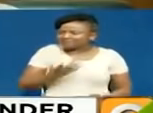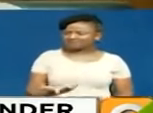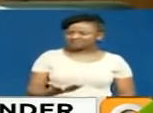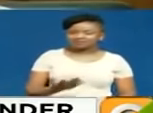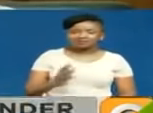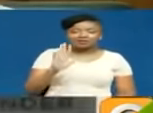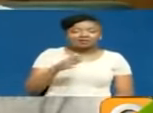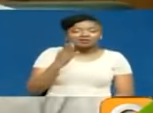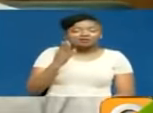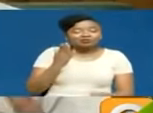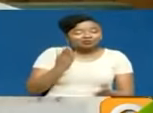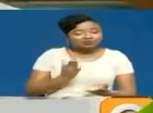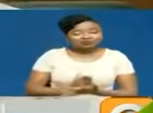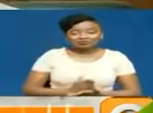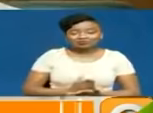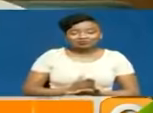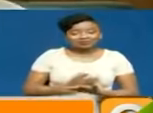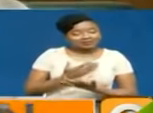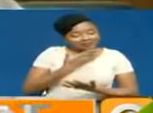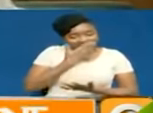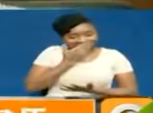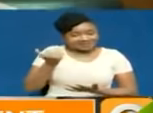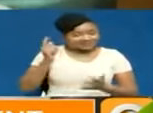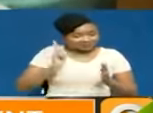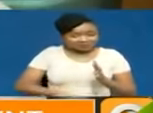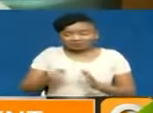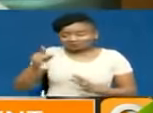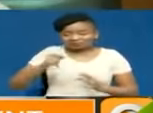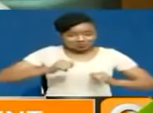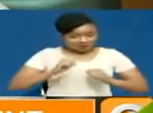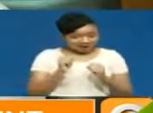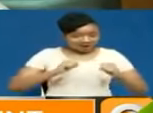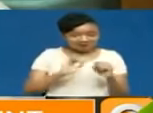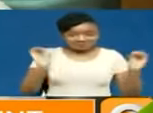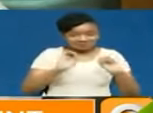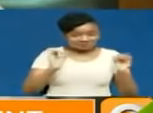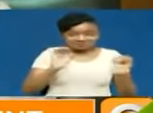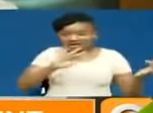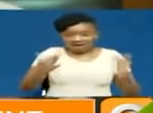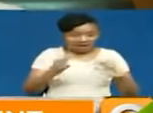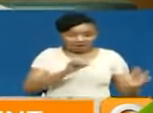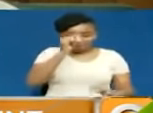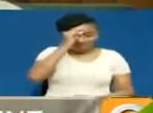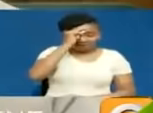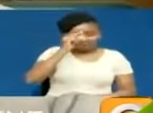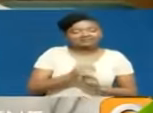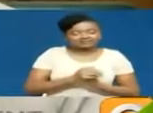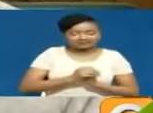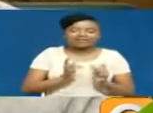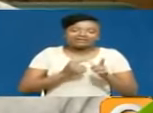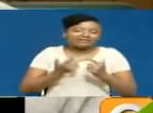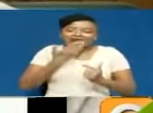And it would be really the honorable thing that if you are not happy with it, that you would actually,